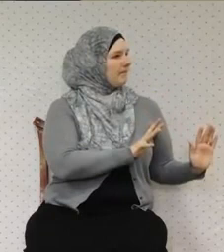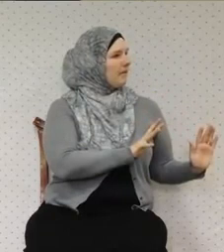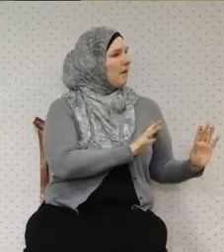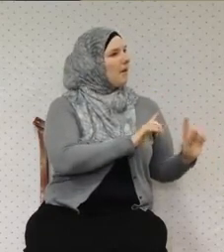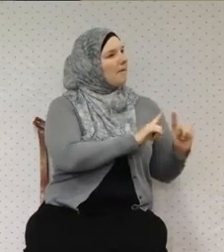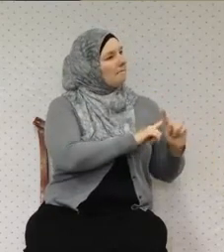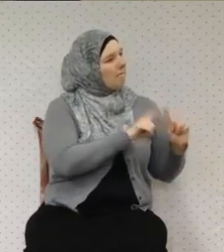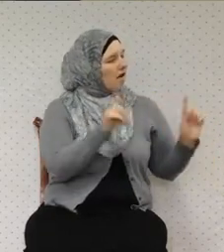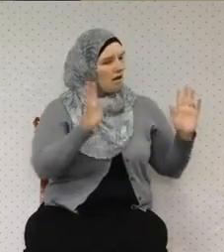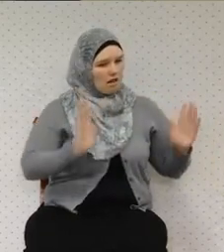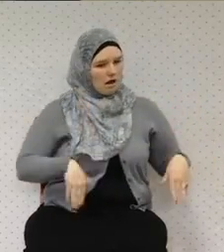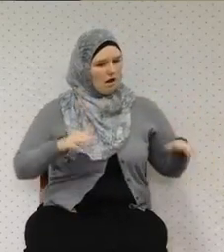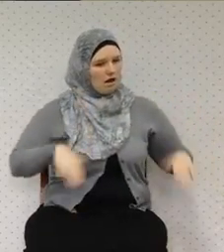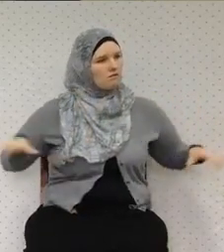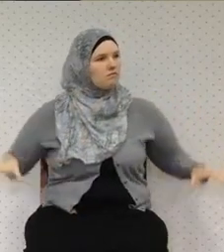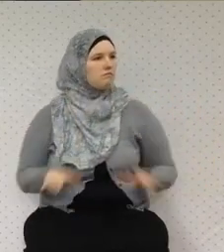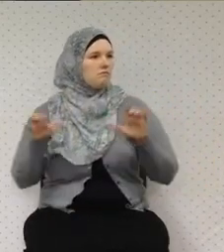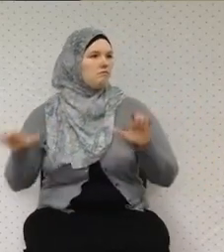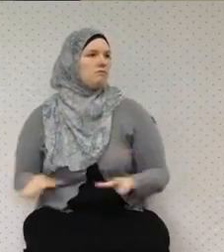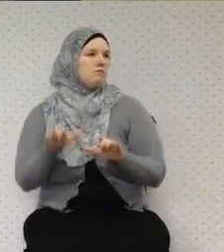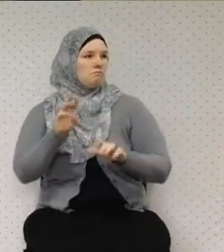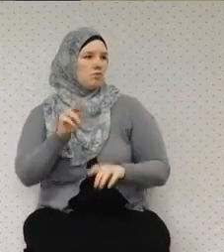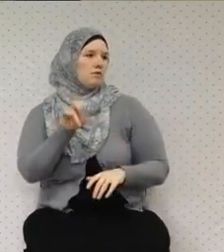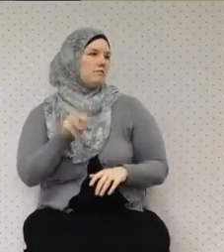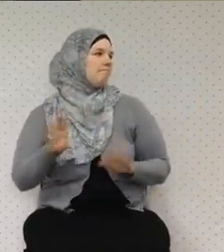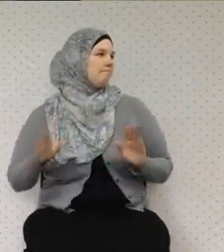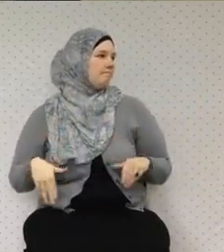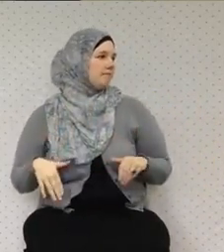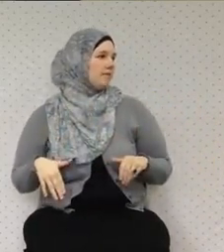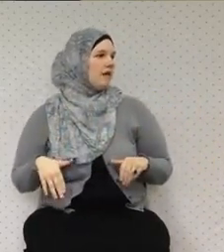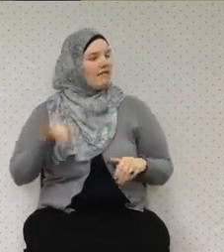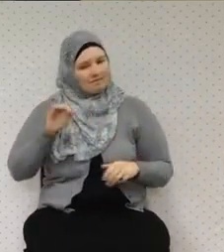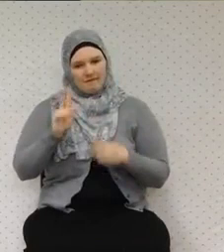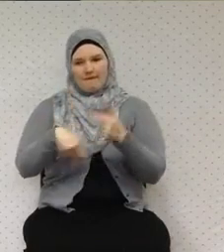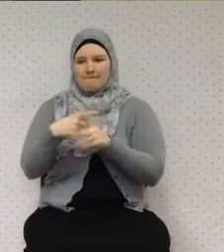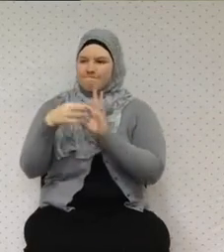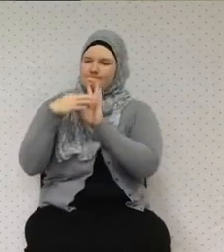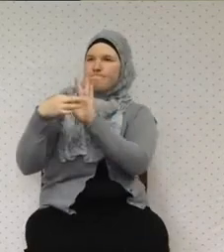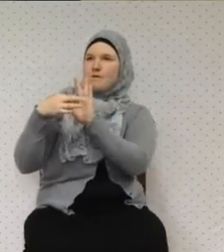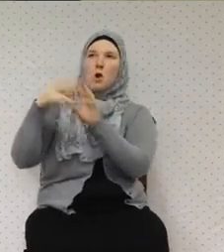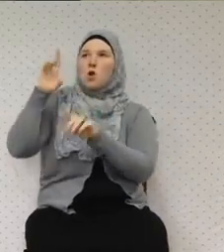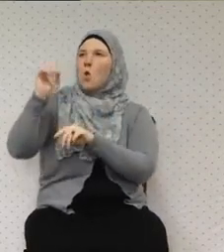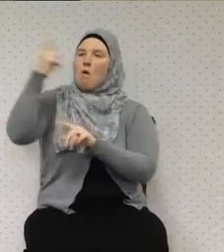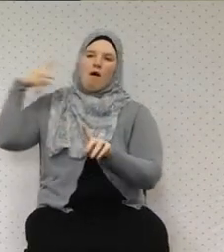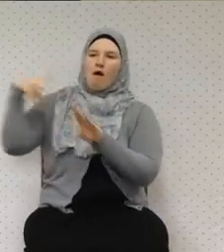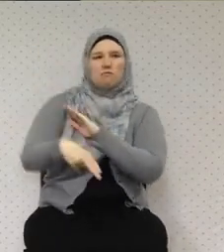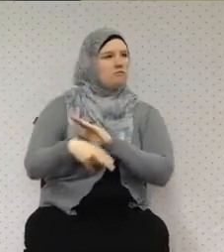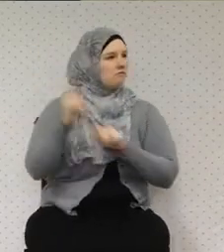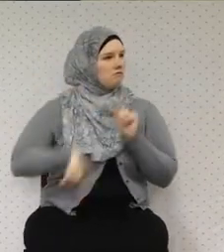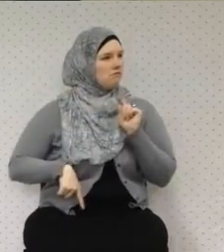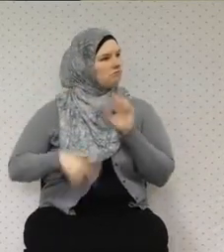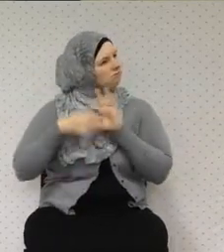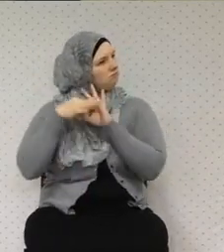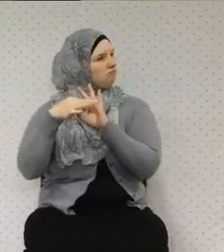to connect with Allah, and nobody can cut you from Allah. So Allah summarizes